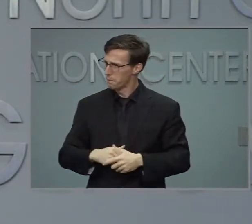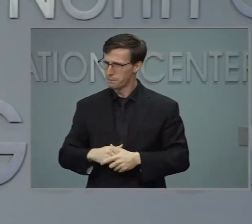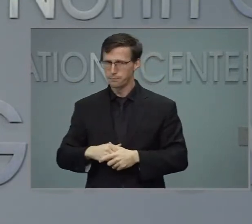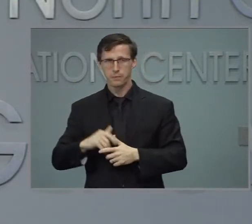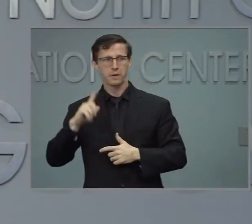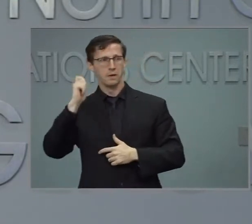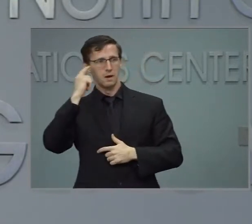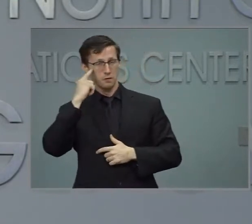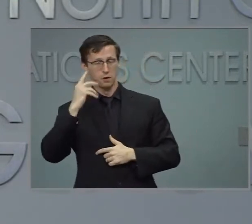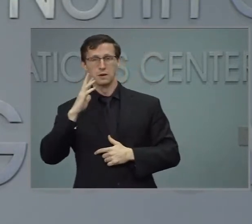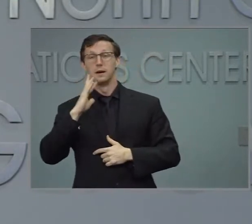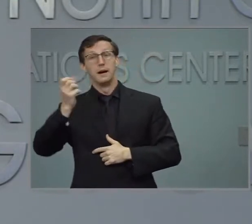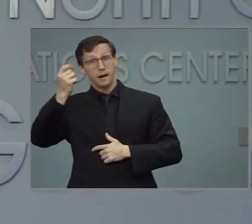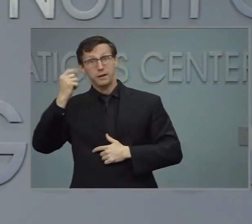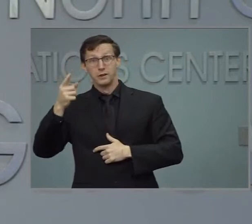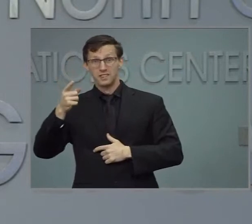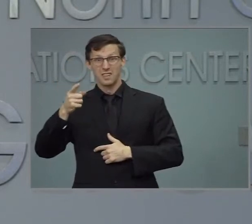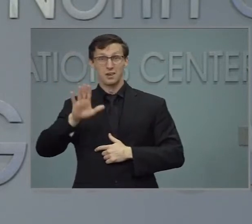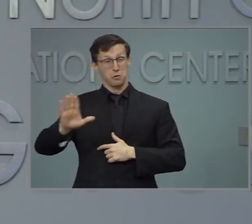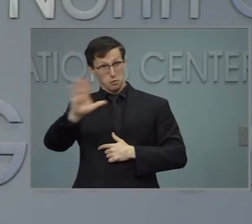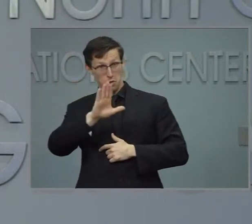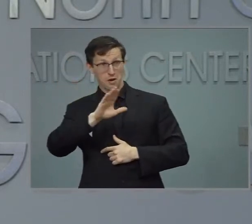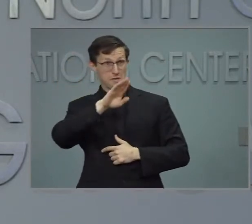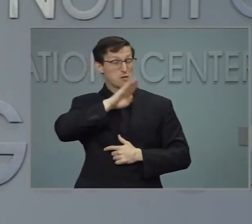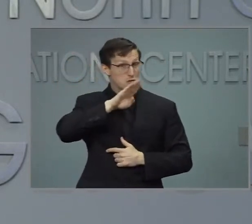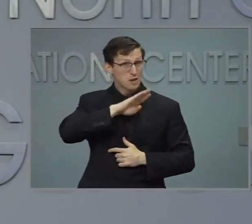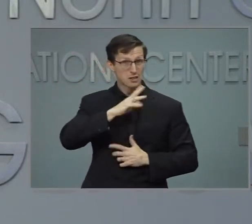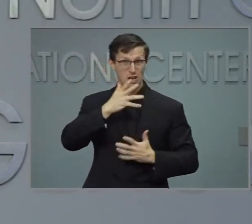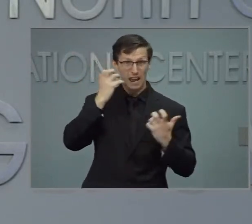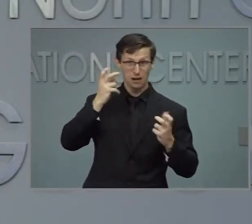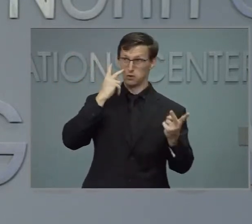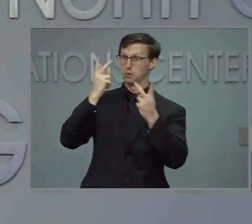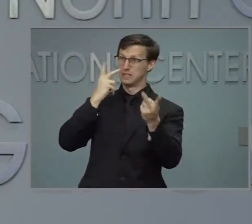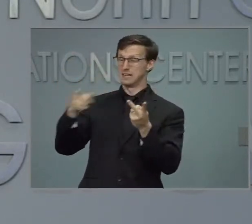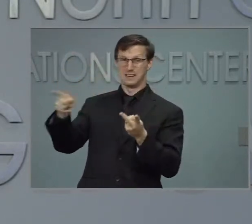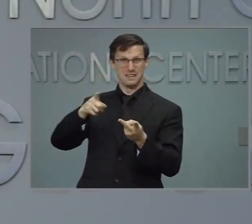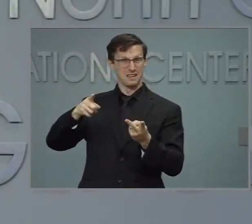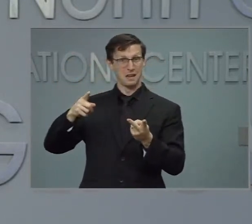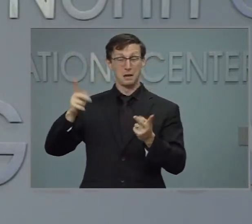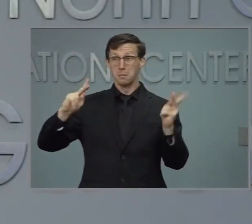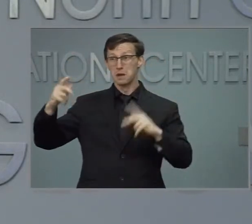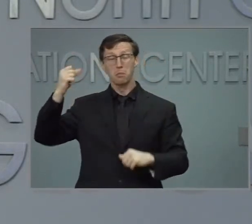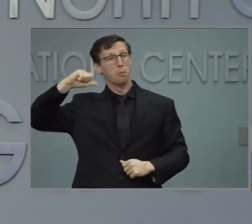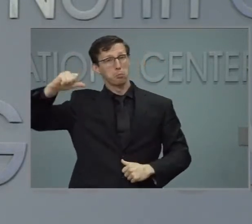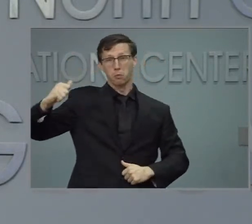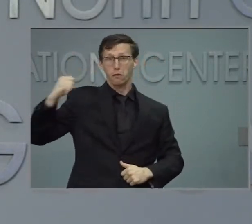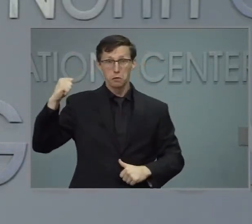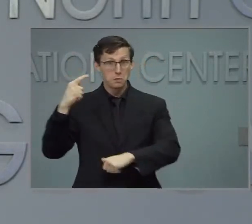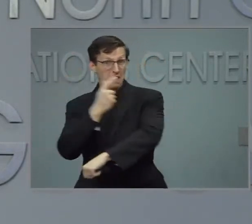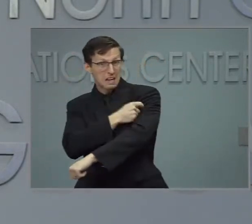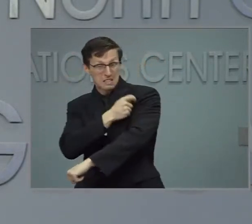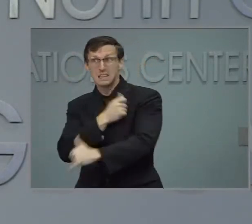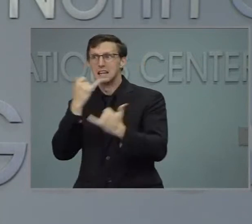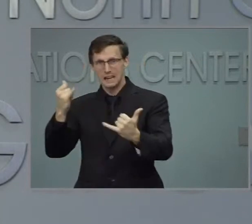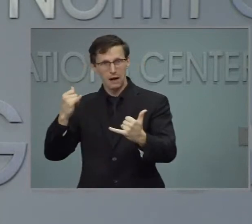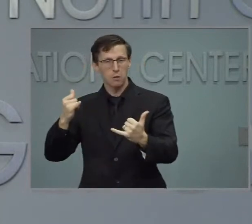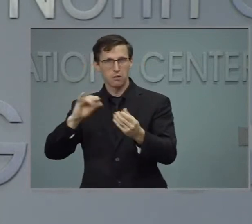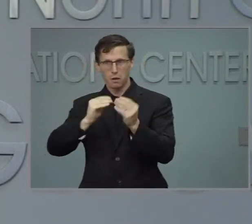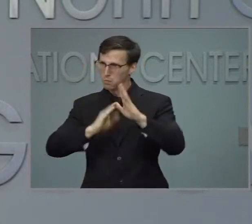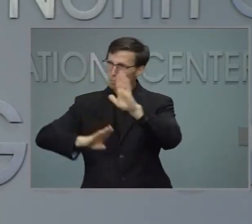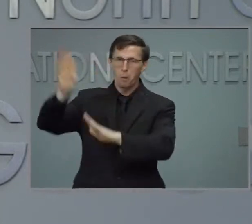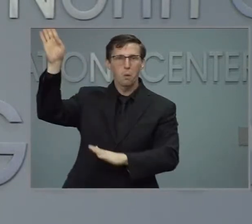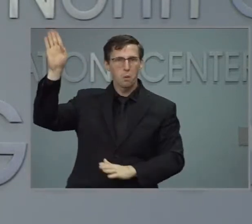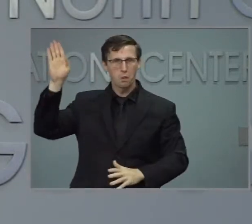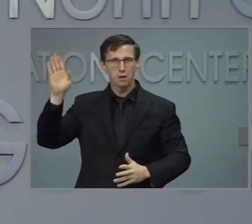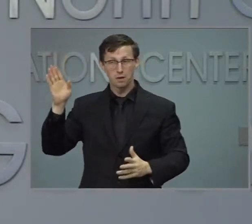and anger that vaccinated people feel because particularly now, this spike that's coming and the